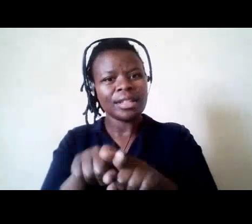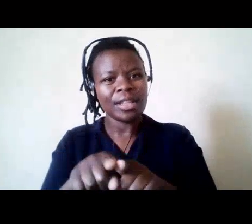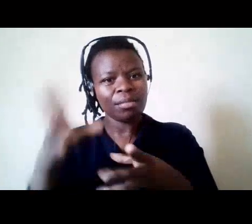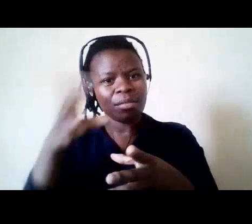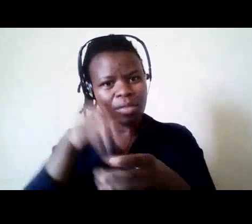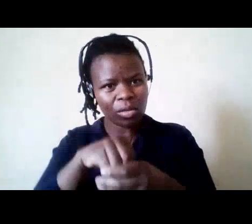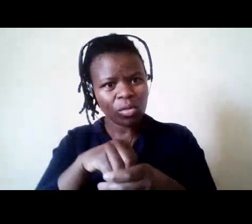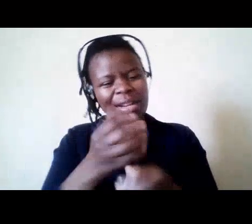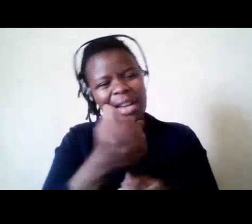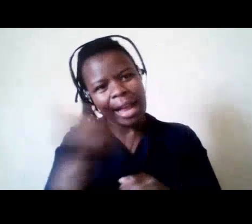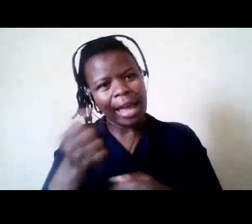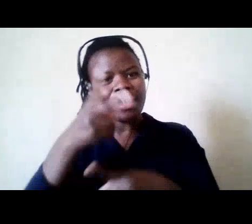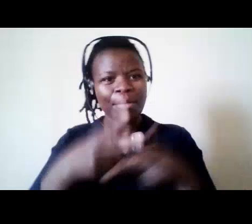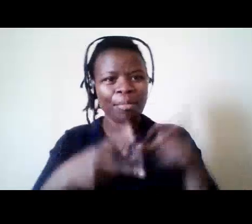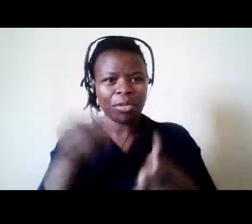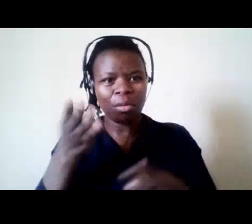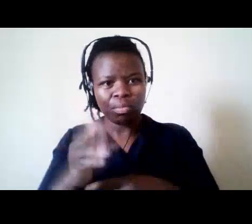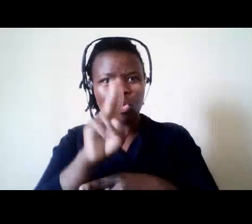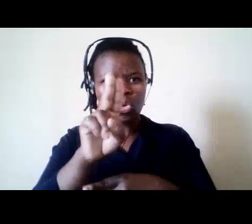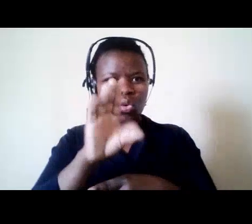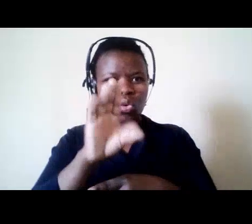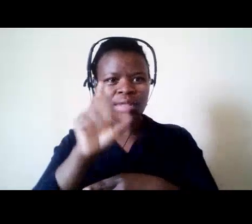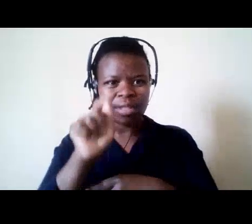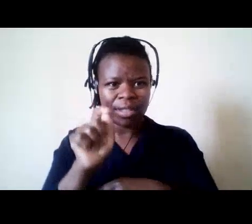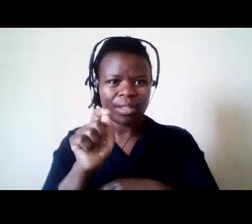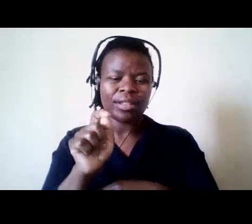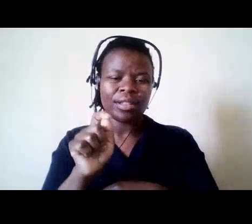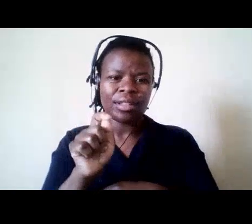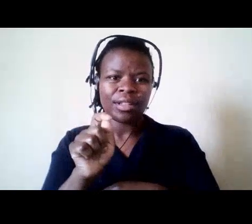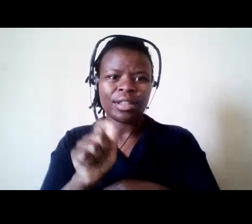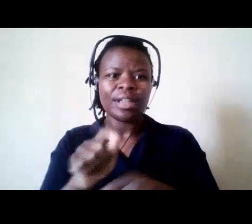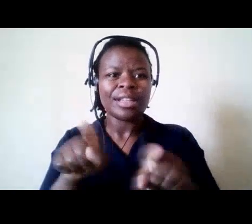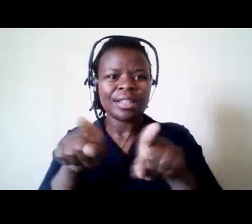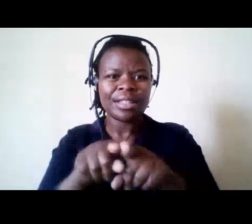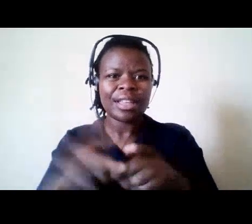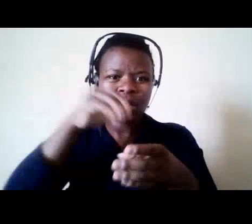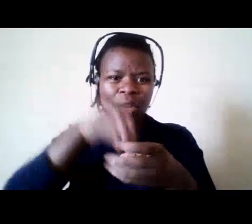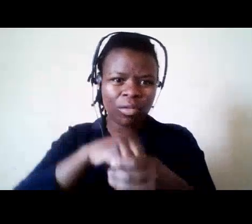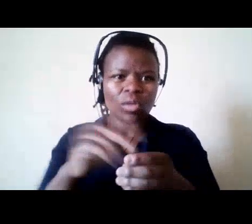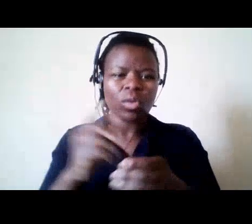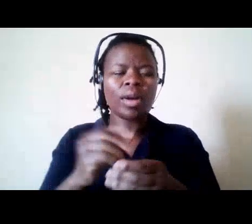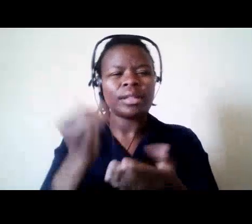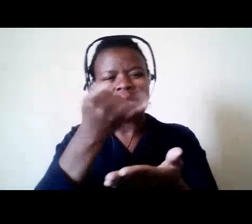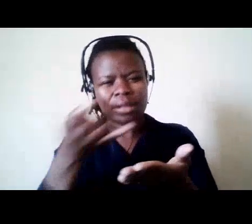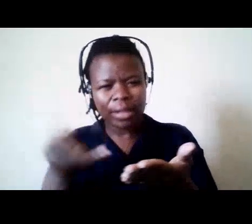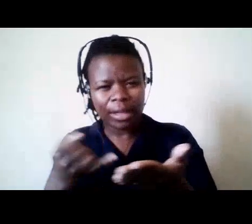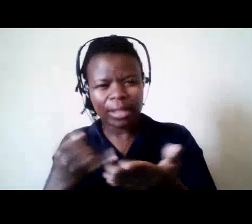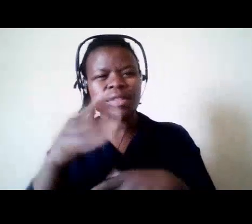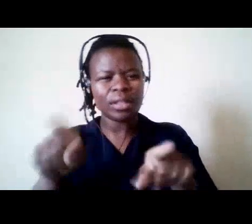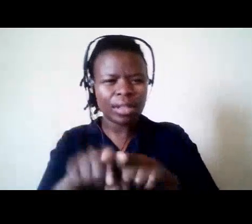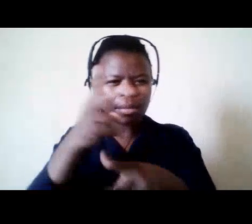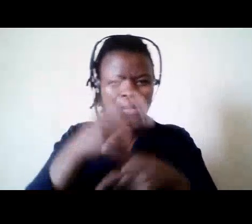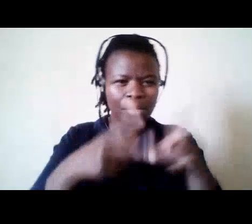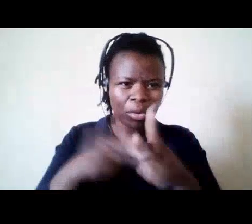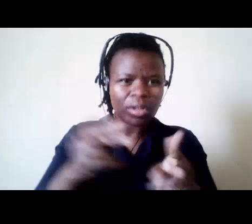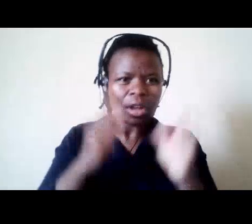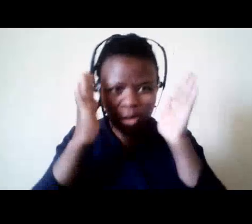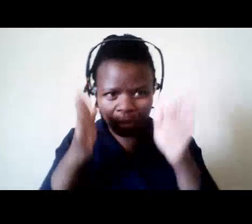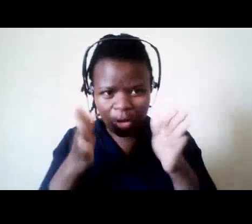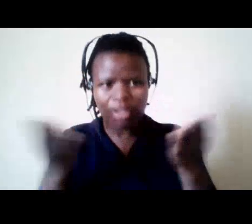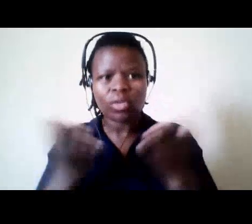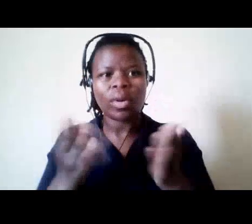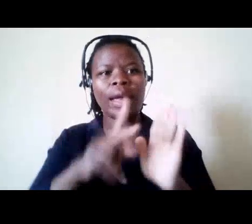projects at UCT, like involved with the redesigning blended course project focused on incorporating the principles